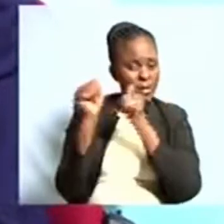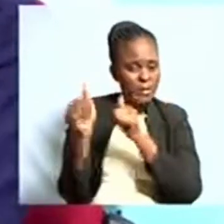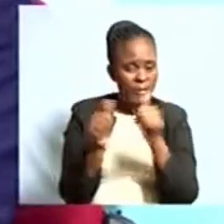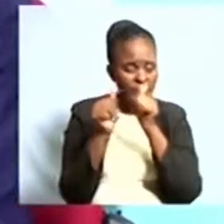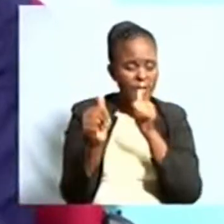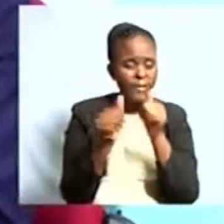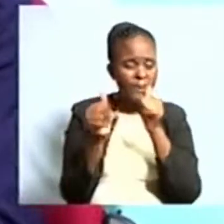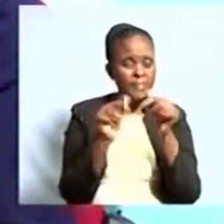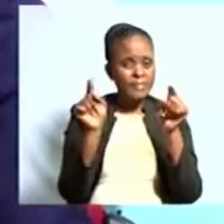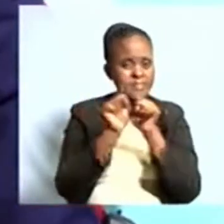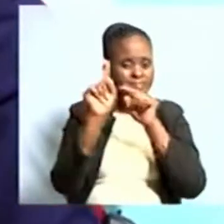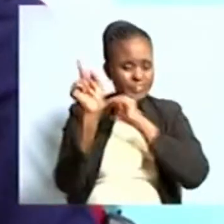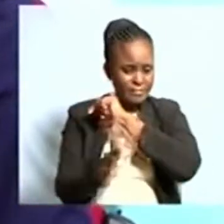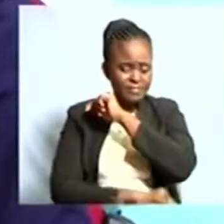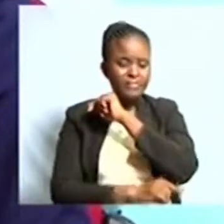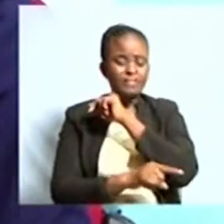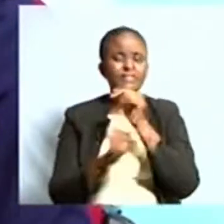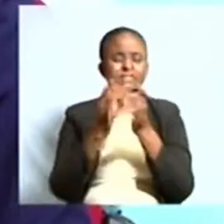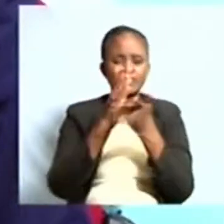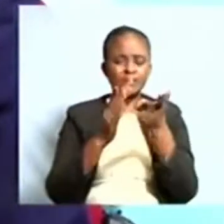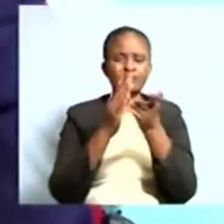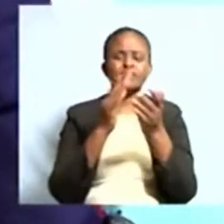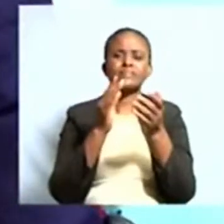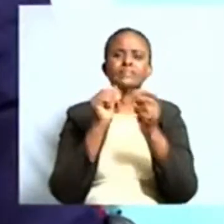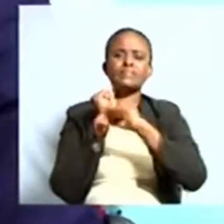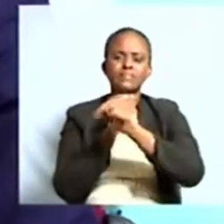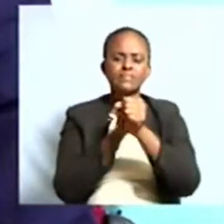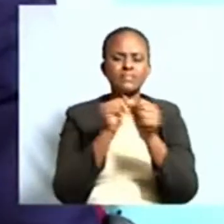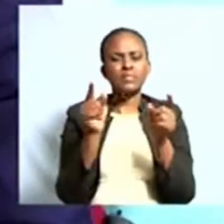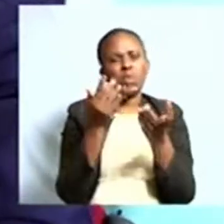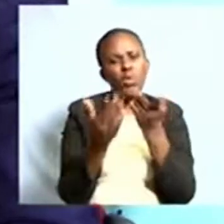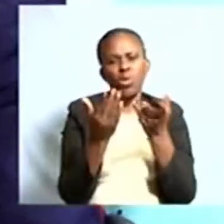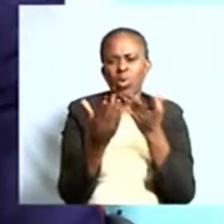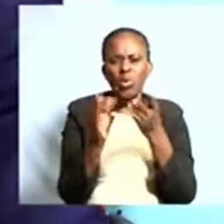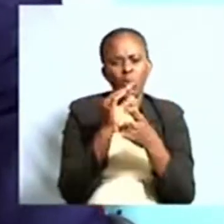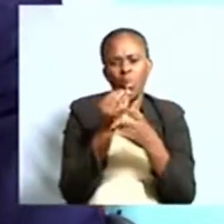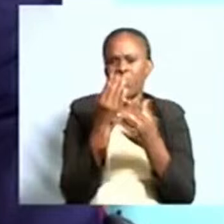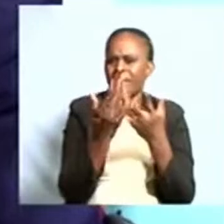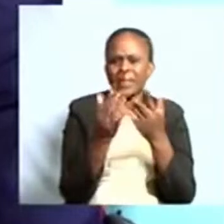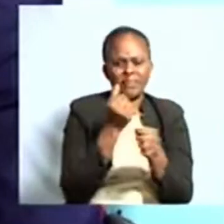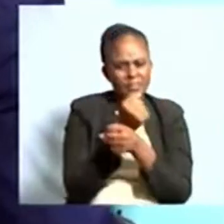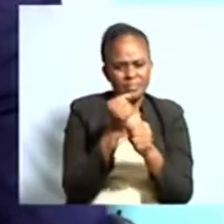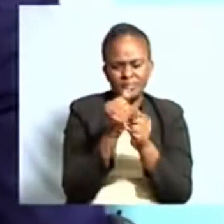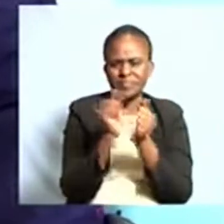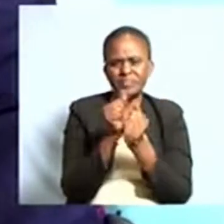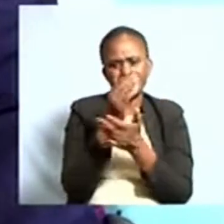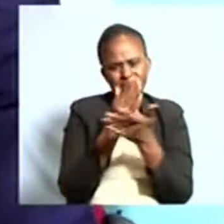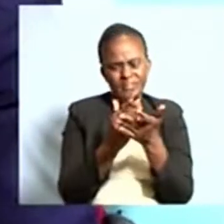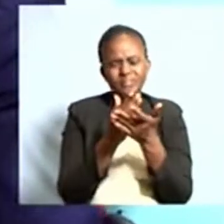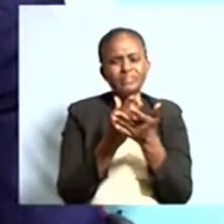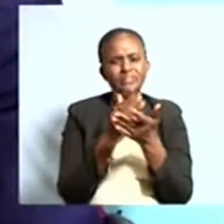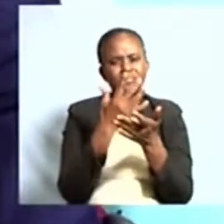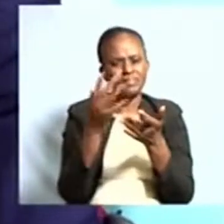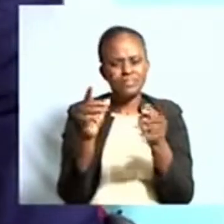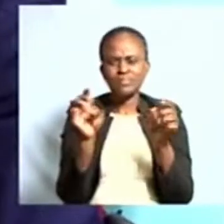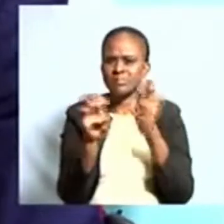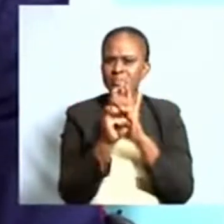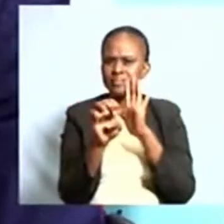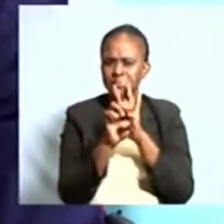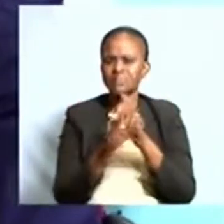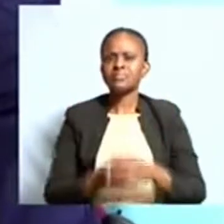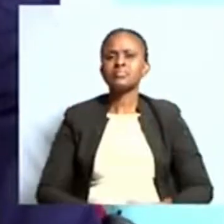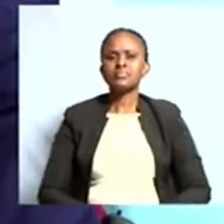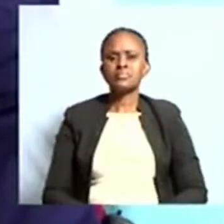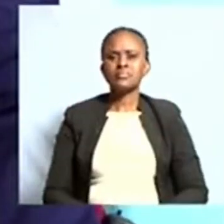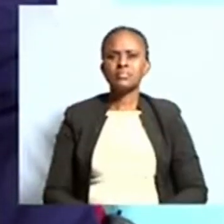and secured some convictions, and or maybe it's just settlement or some form of arbitration and things like that,